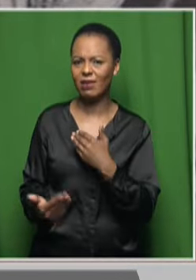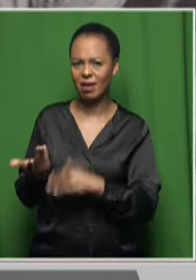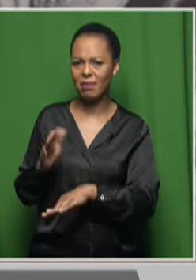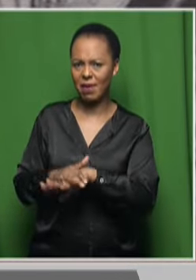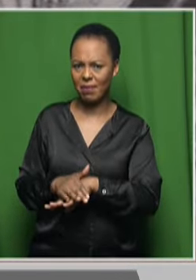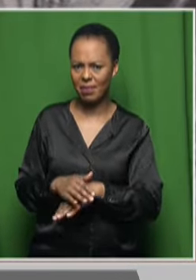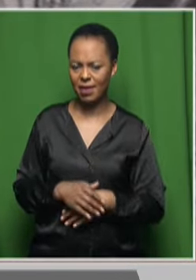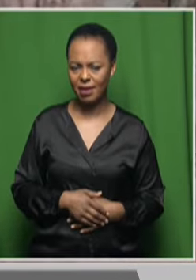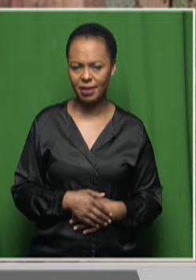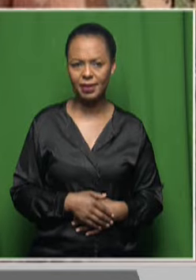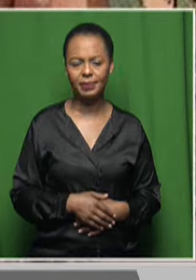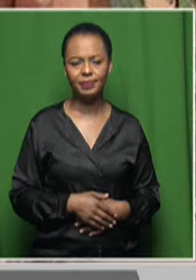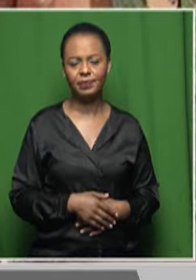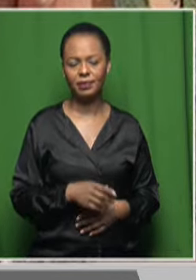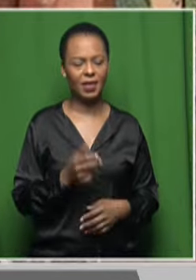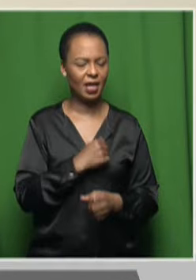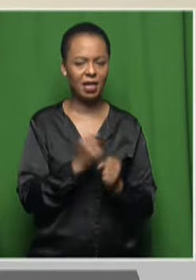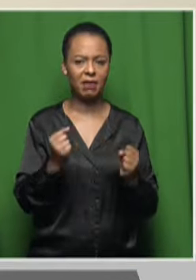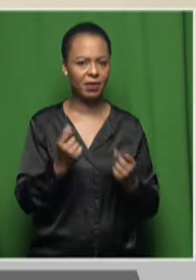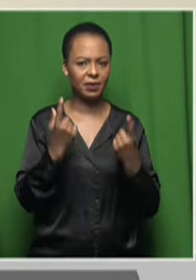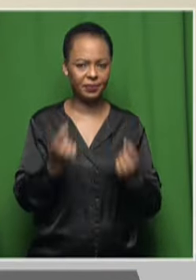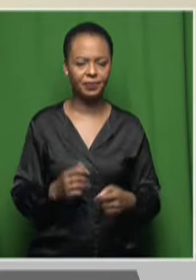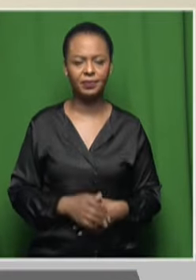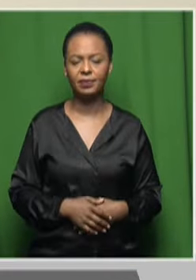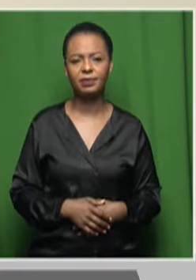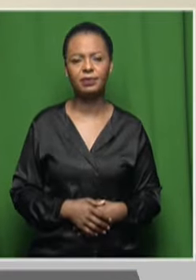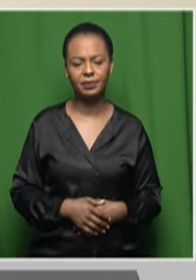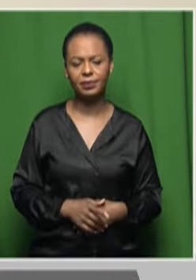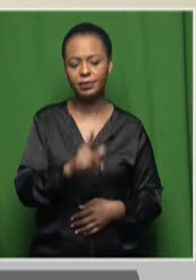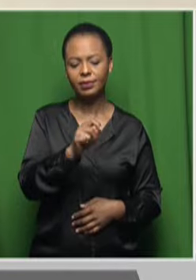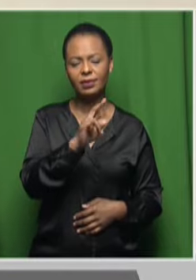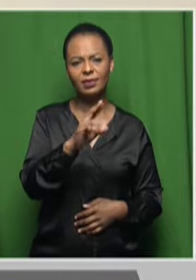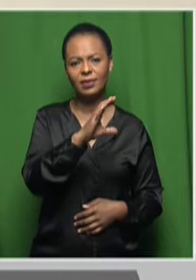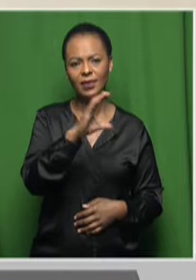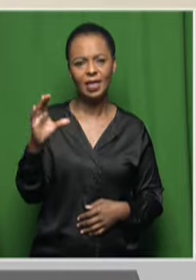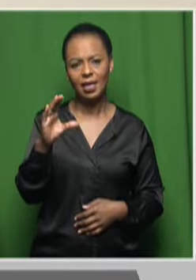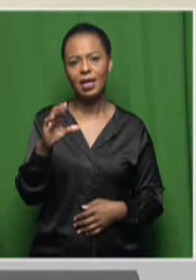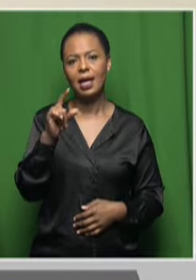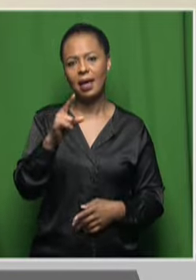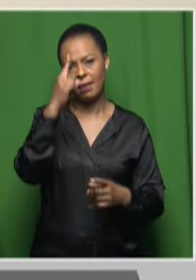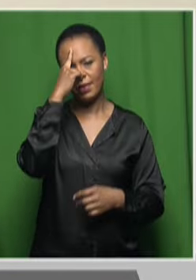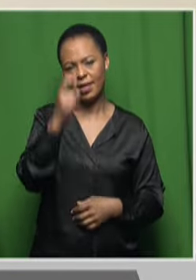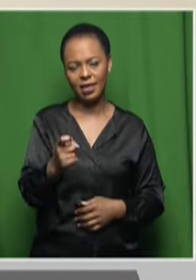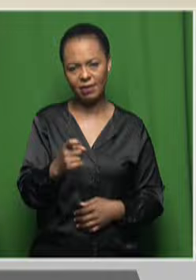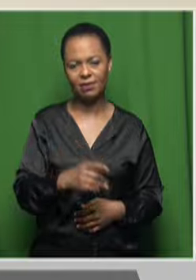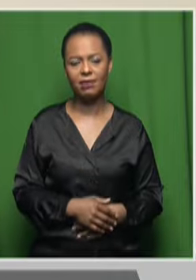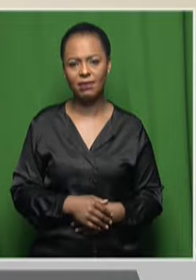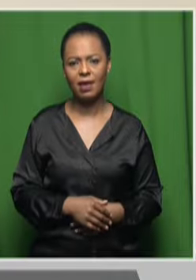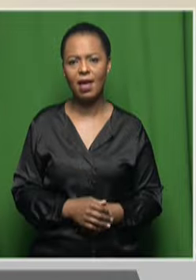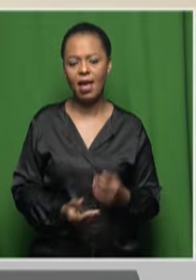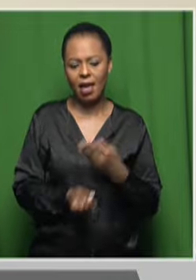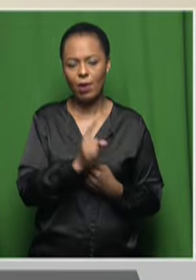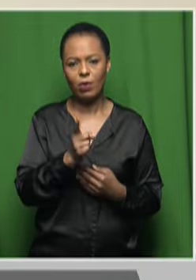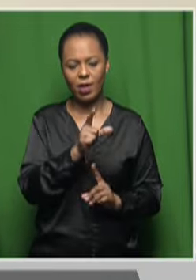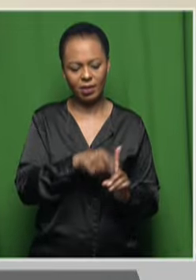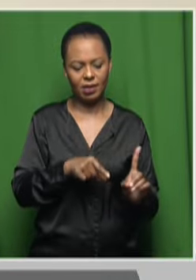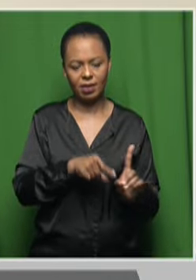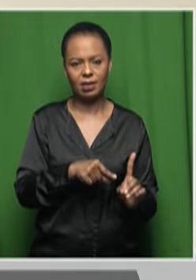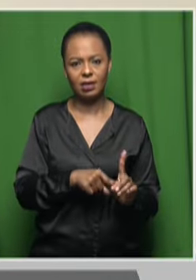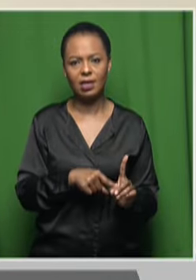They did not. We believe that TRC focused more on what the treatment of Sobukwe did to